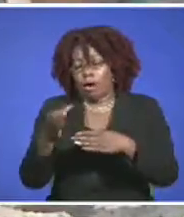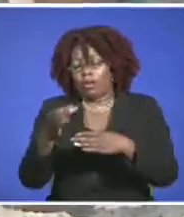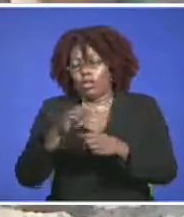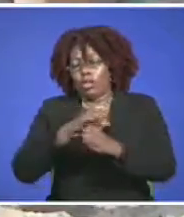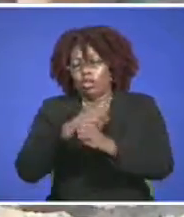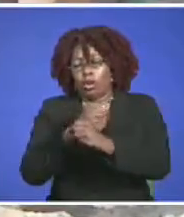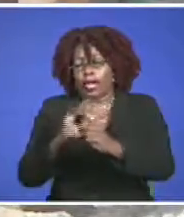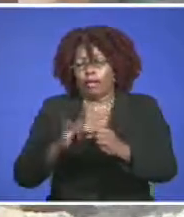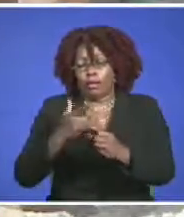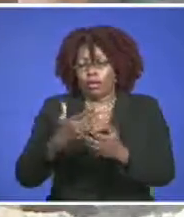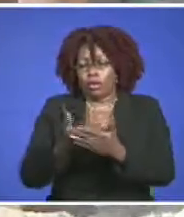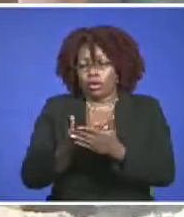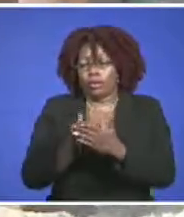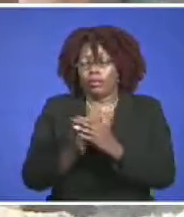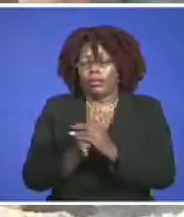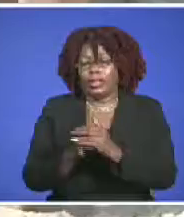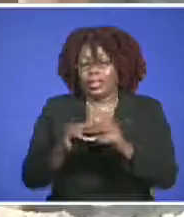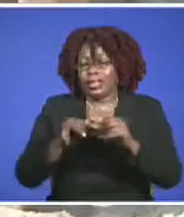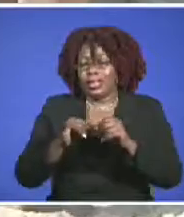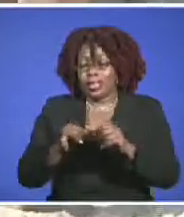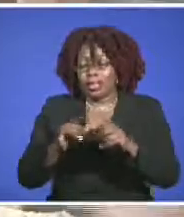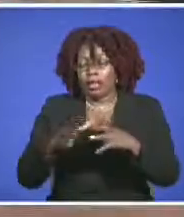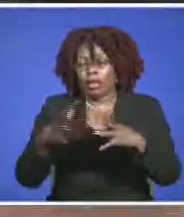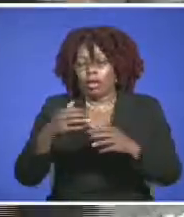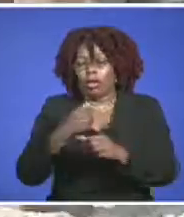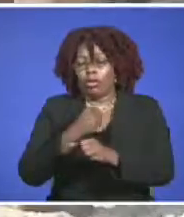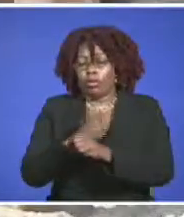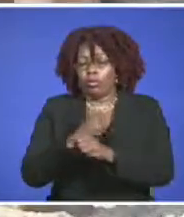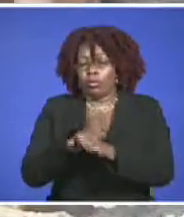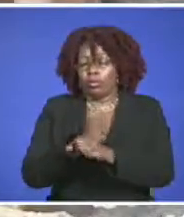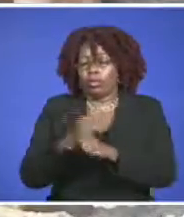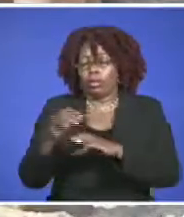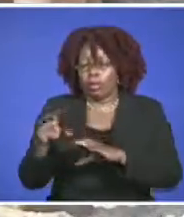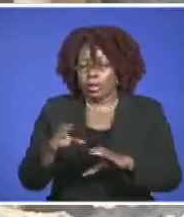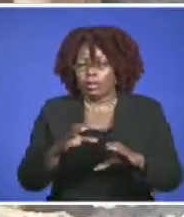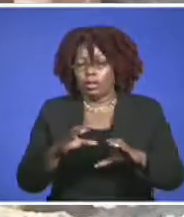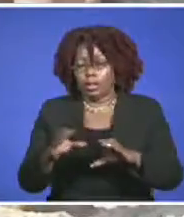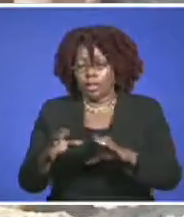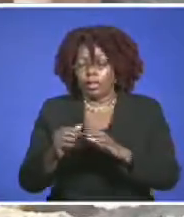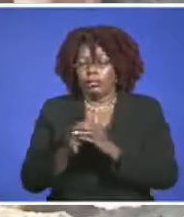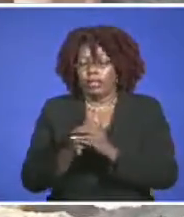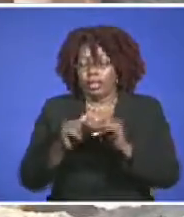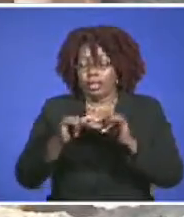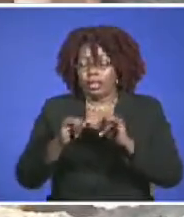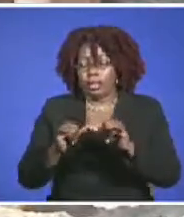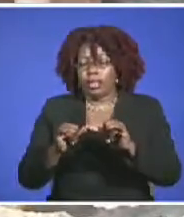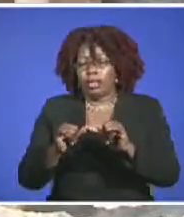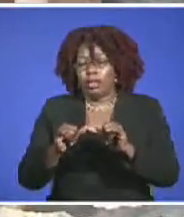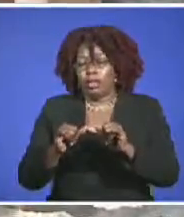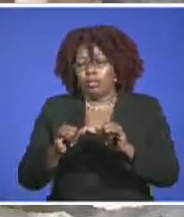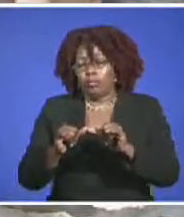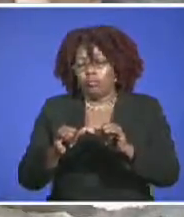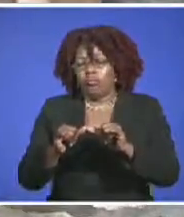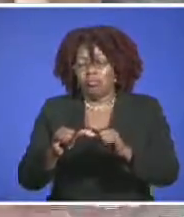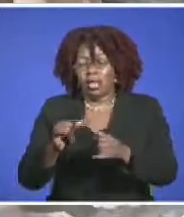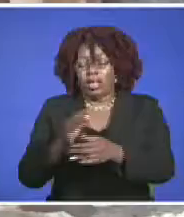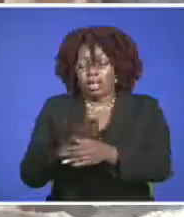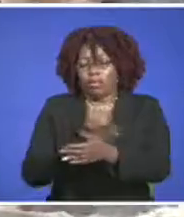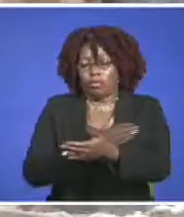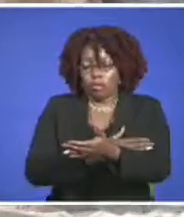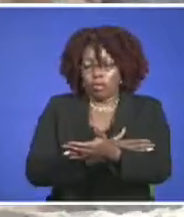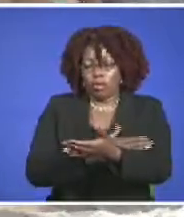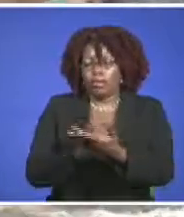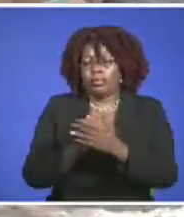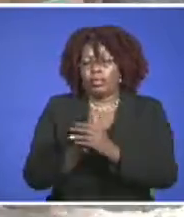good. Still a lot of work to be done, but you know, there is always room for improvement. The organization